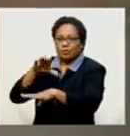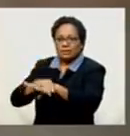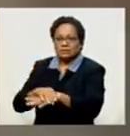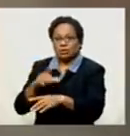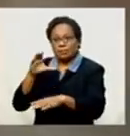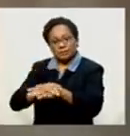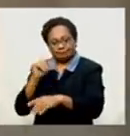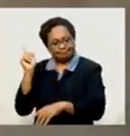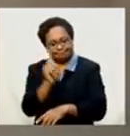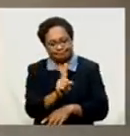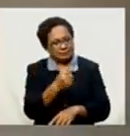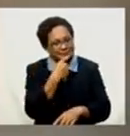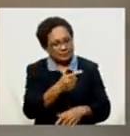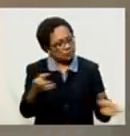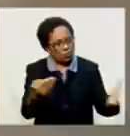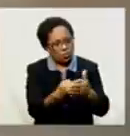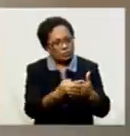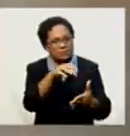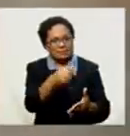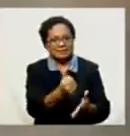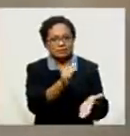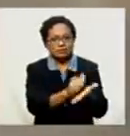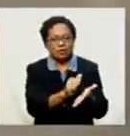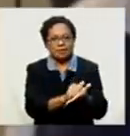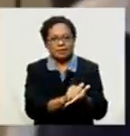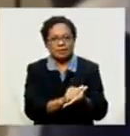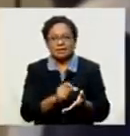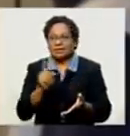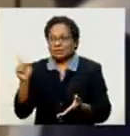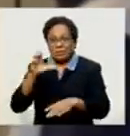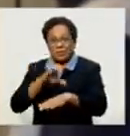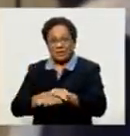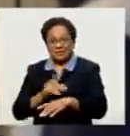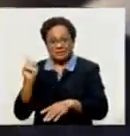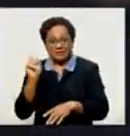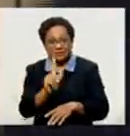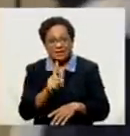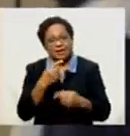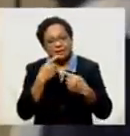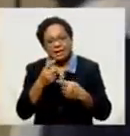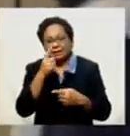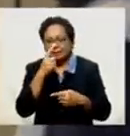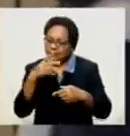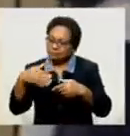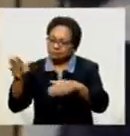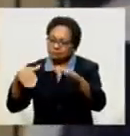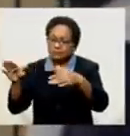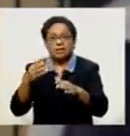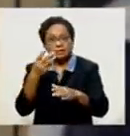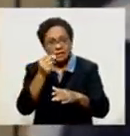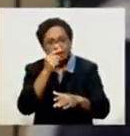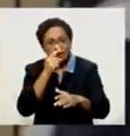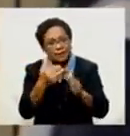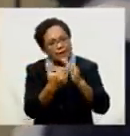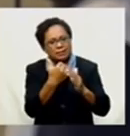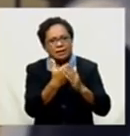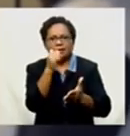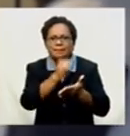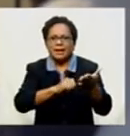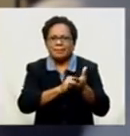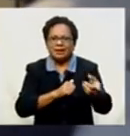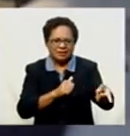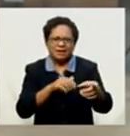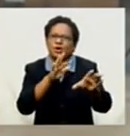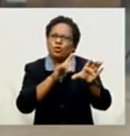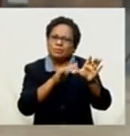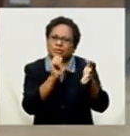FBC News was at the plaza and observed customers lining up outside. They were also seen entering and purchasing items. The Ministry